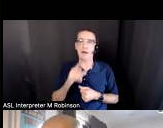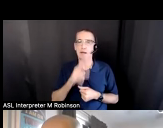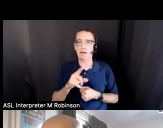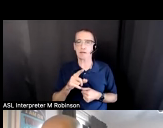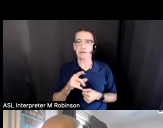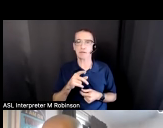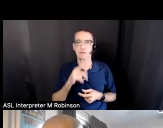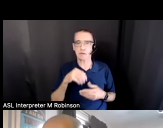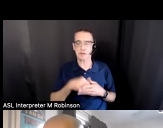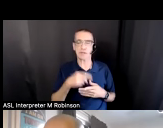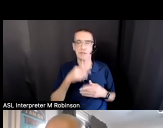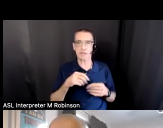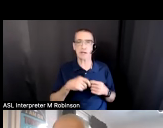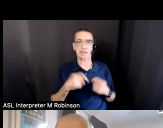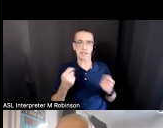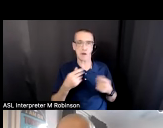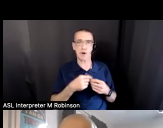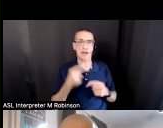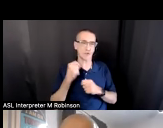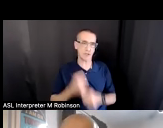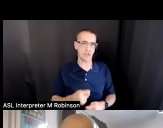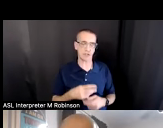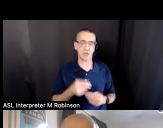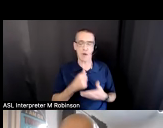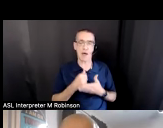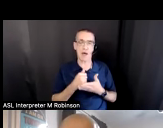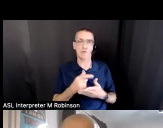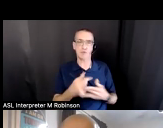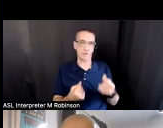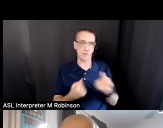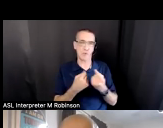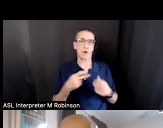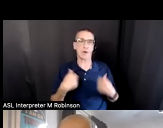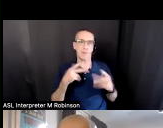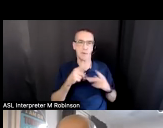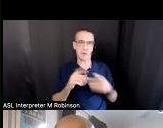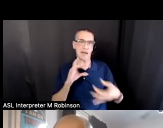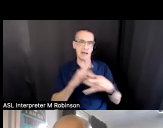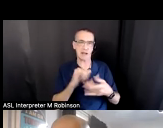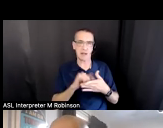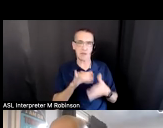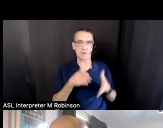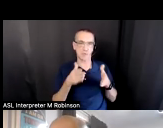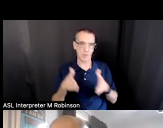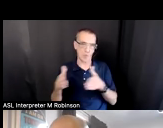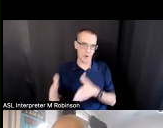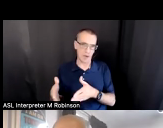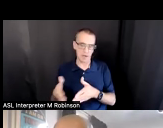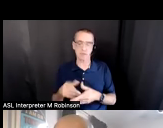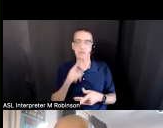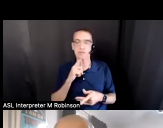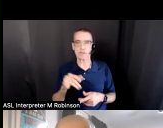in ceremony and tradition. And so, helping to support young people to stay connected in those ways is